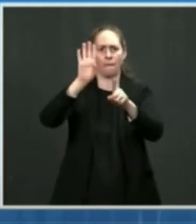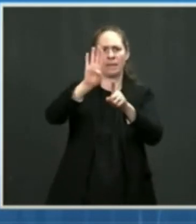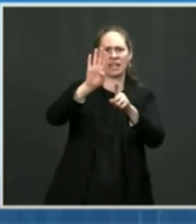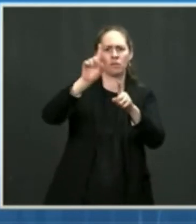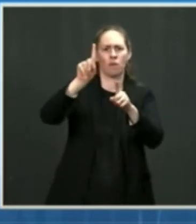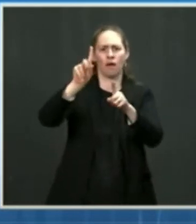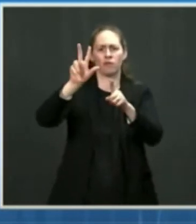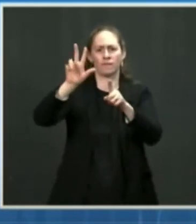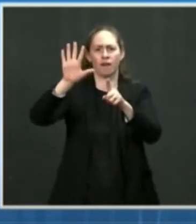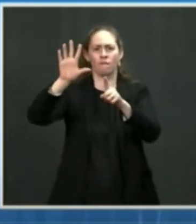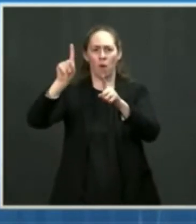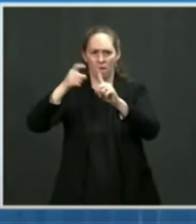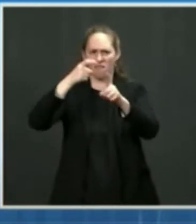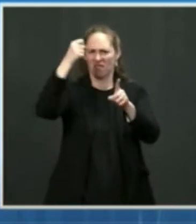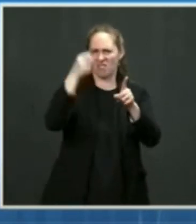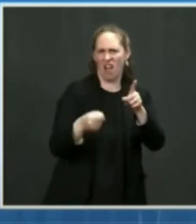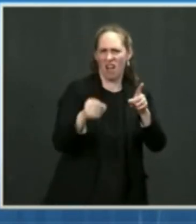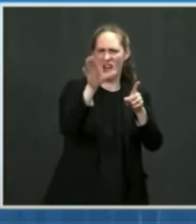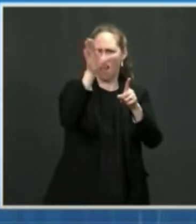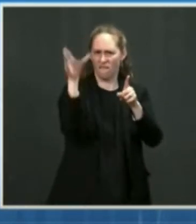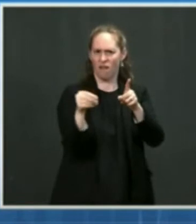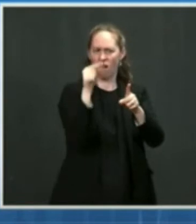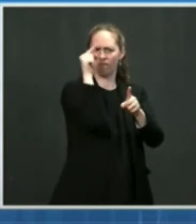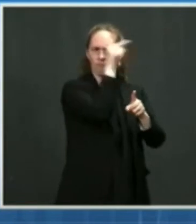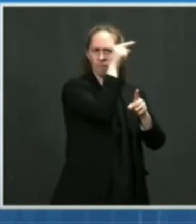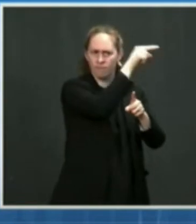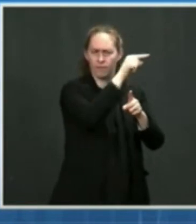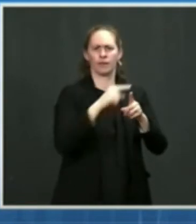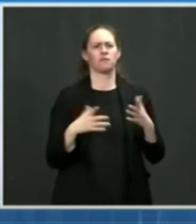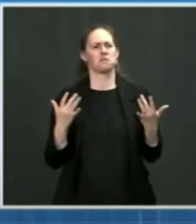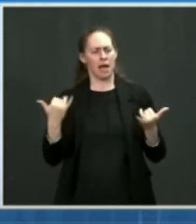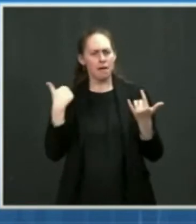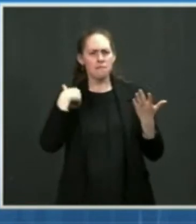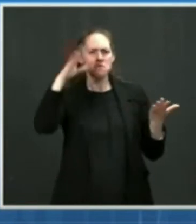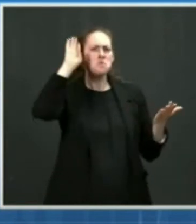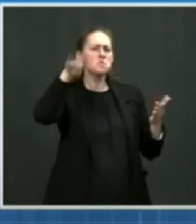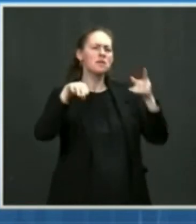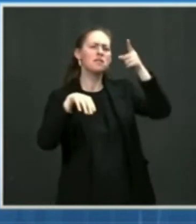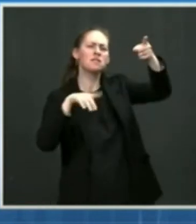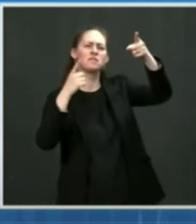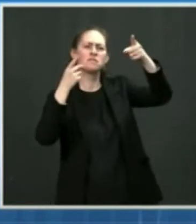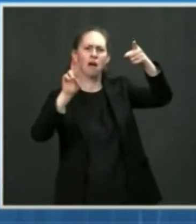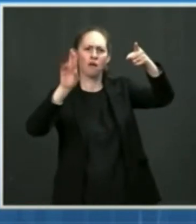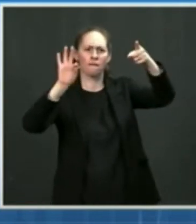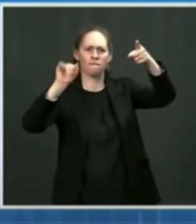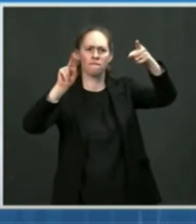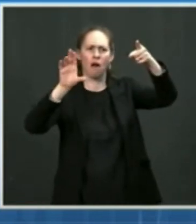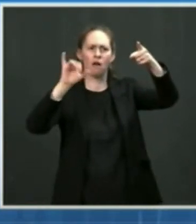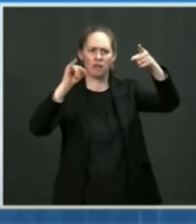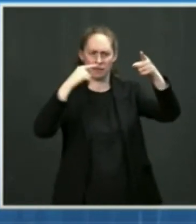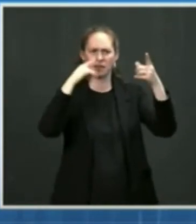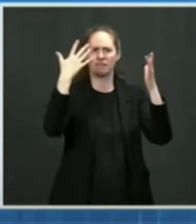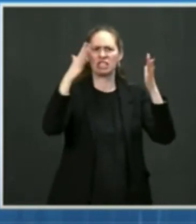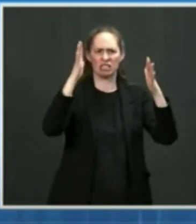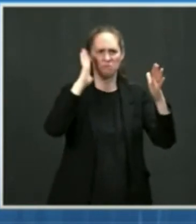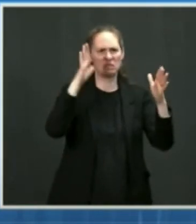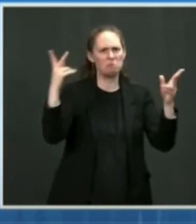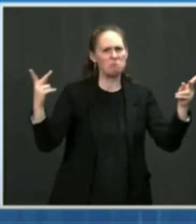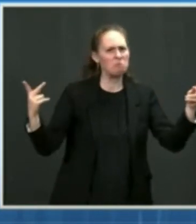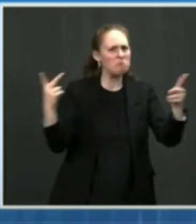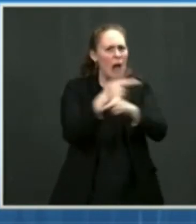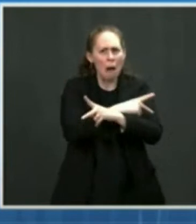Pfizer vaccines. And I know, Dr. Fauci, you just said that there will be breakthroughs 100% of the time. I just wonder if there's